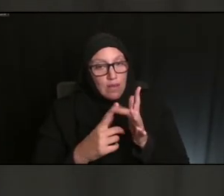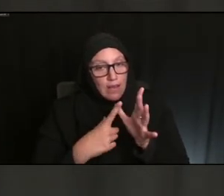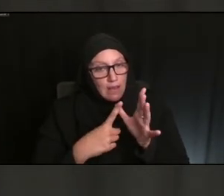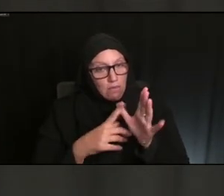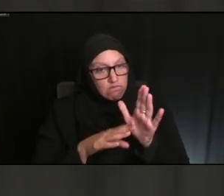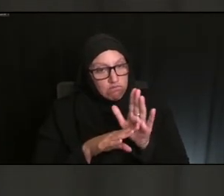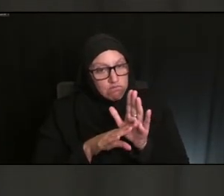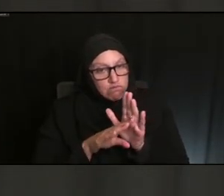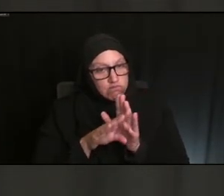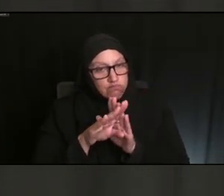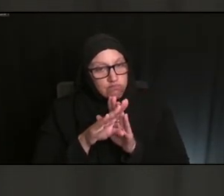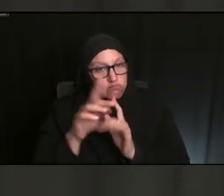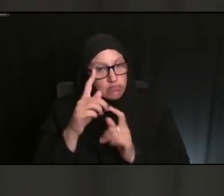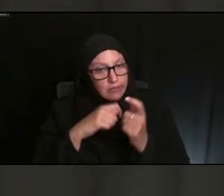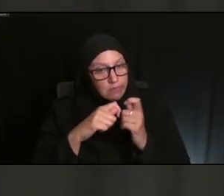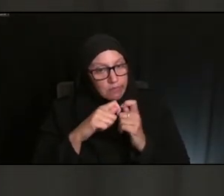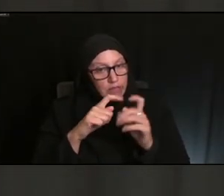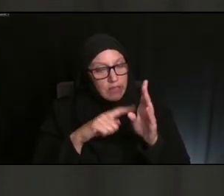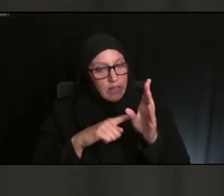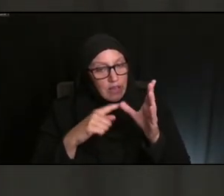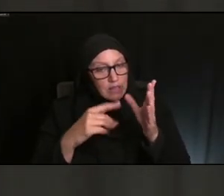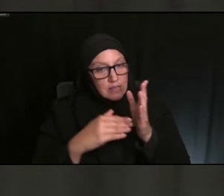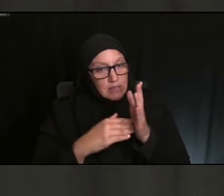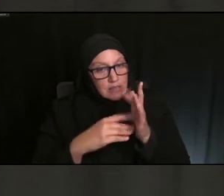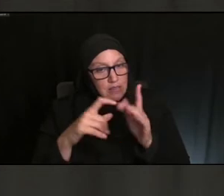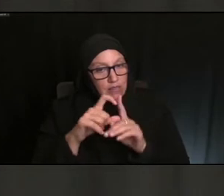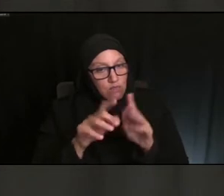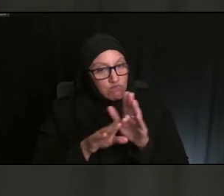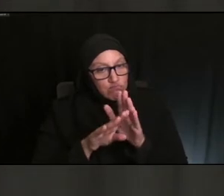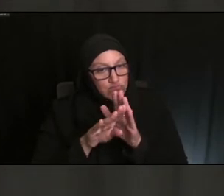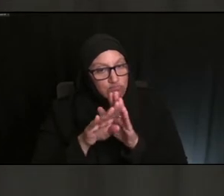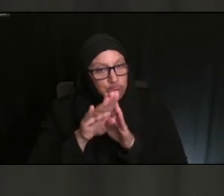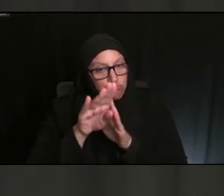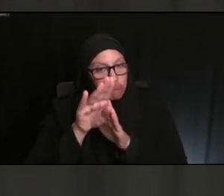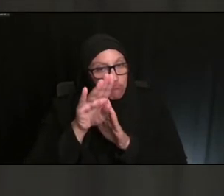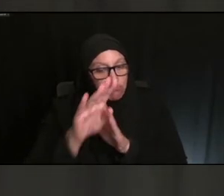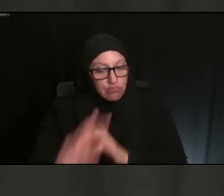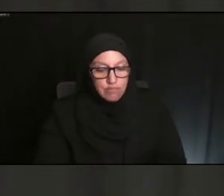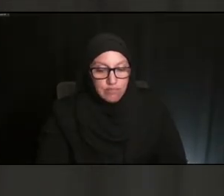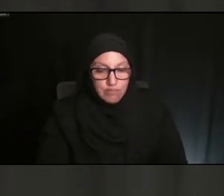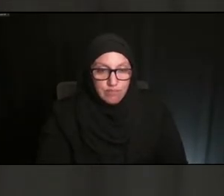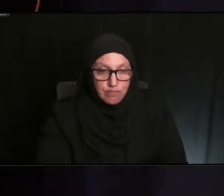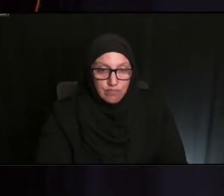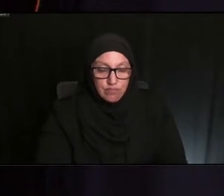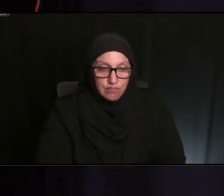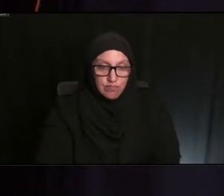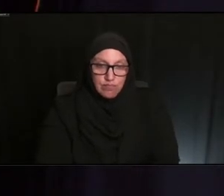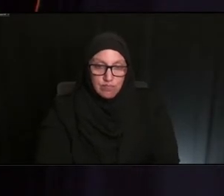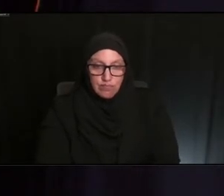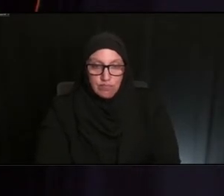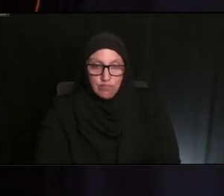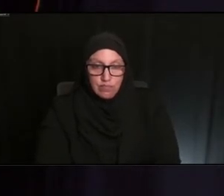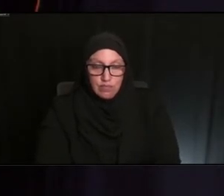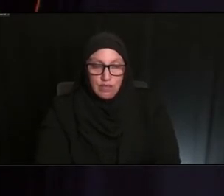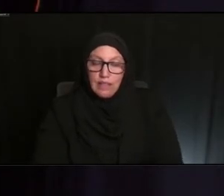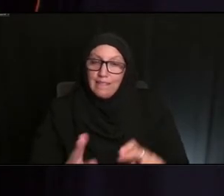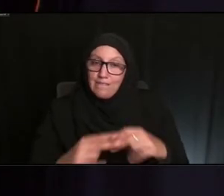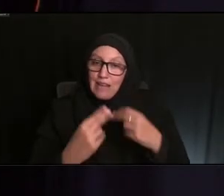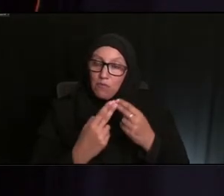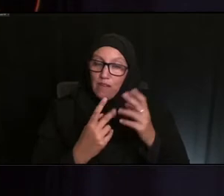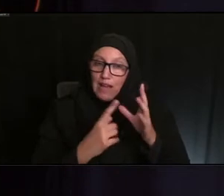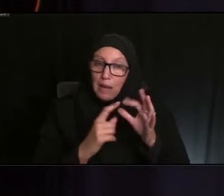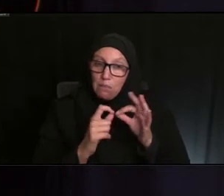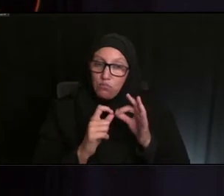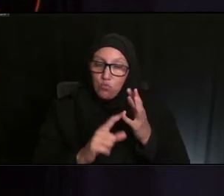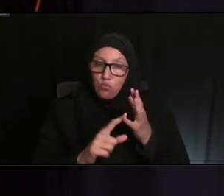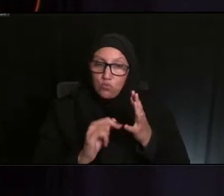Yazid. But they were still rising. Remember, Banu, the family of Abu Sufyan fell